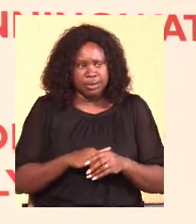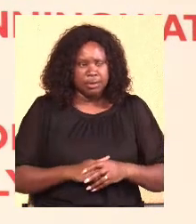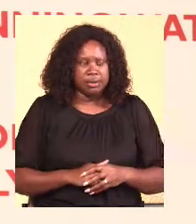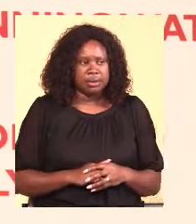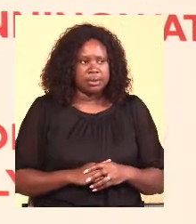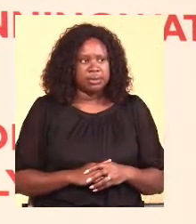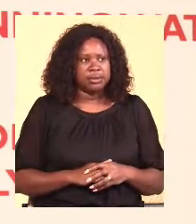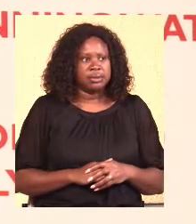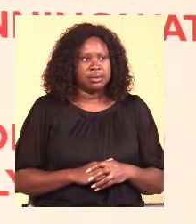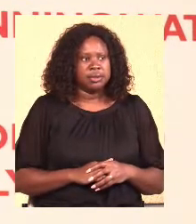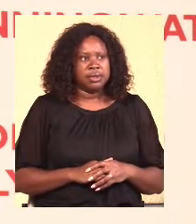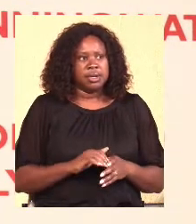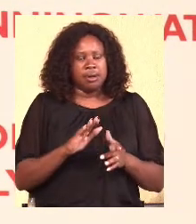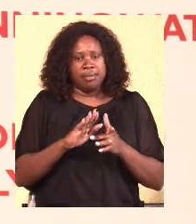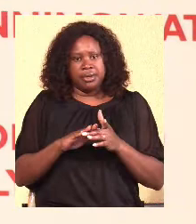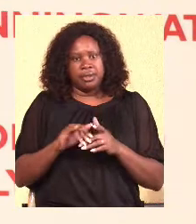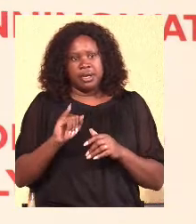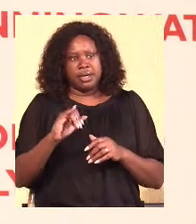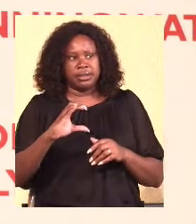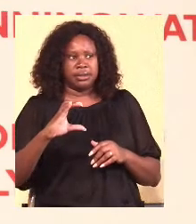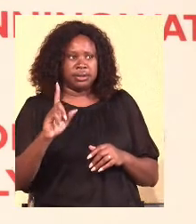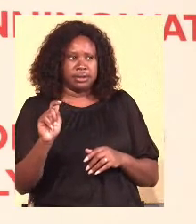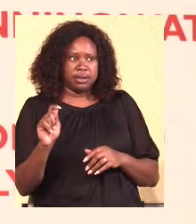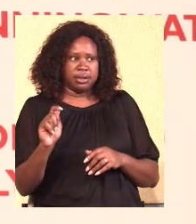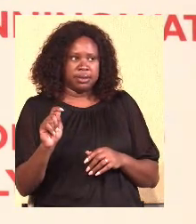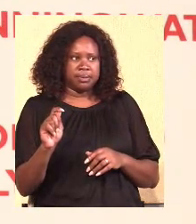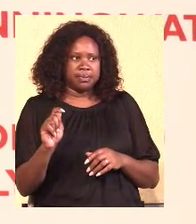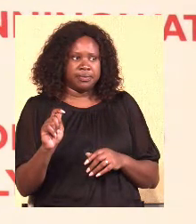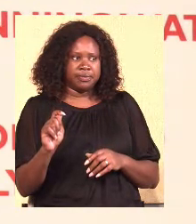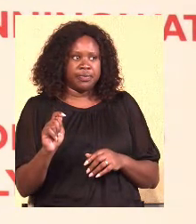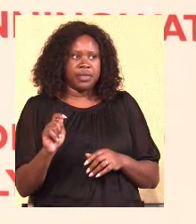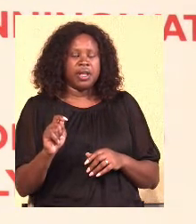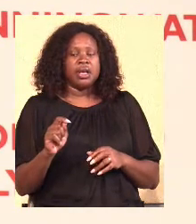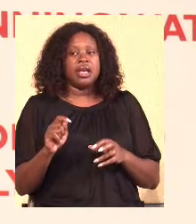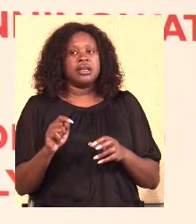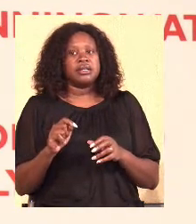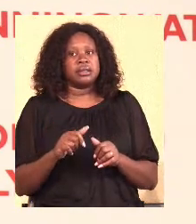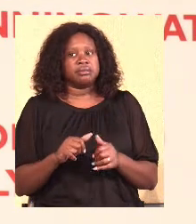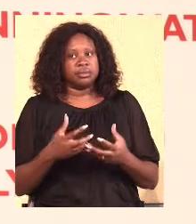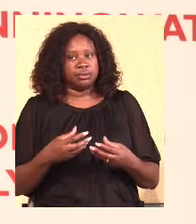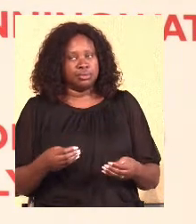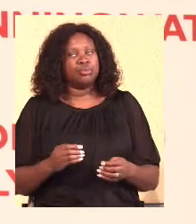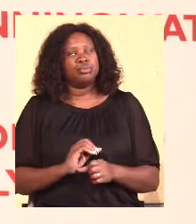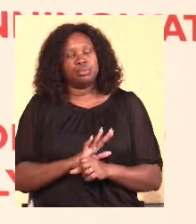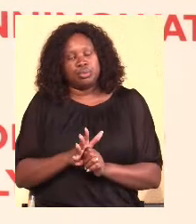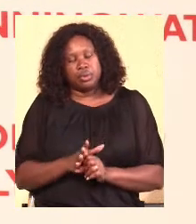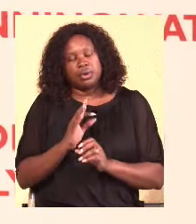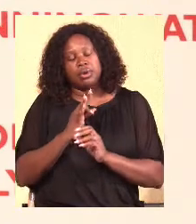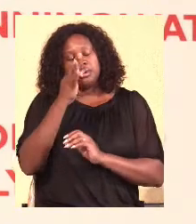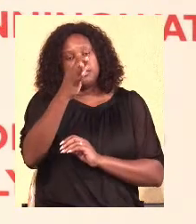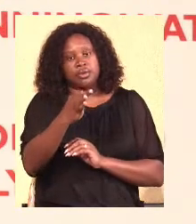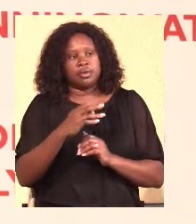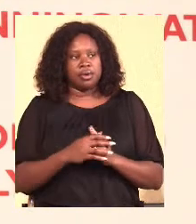In terms of ICT as a solution to this pandemic and in future, I would